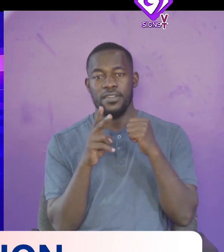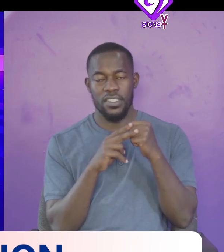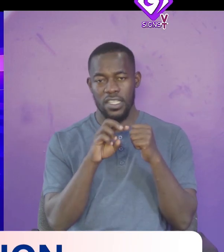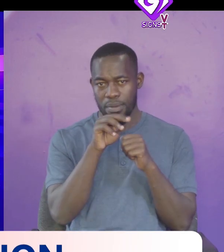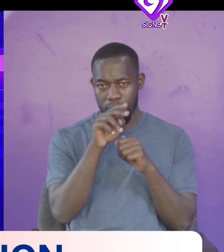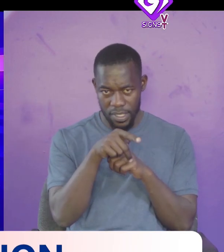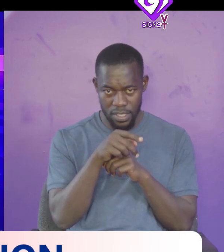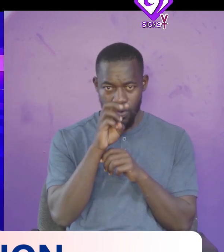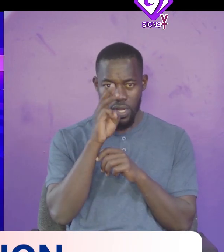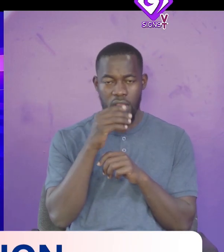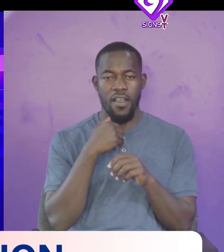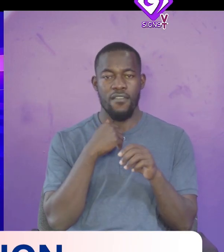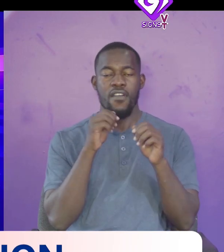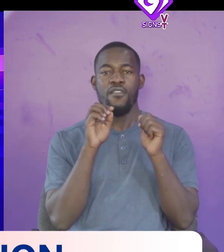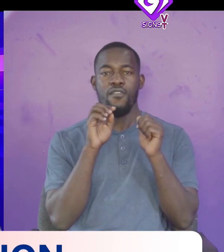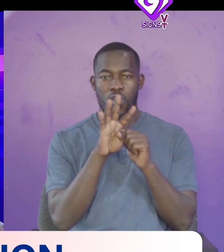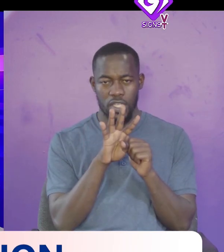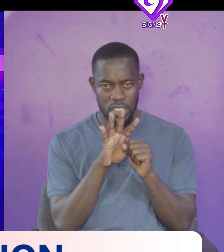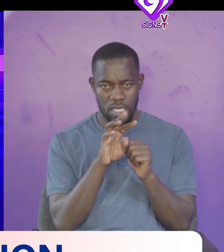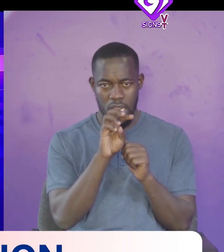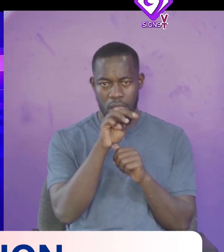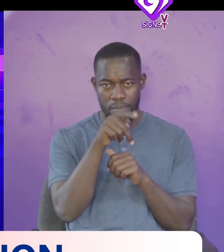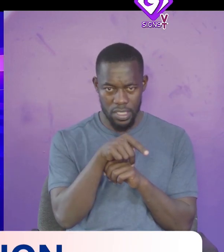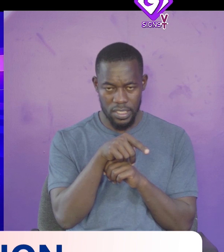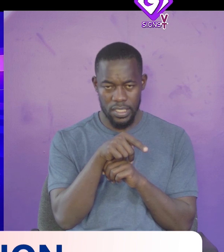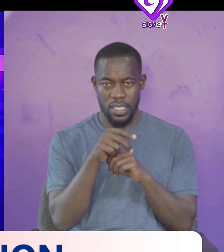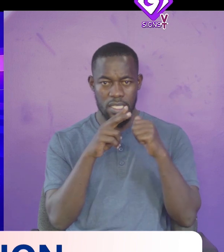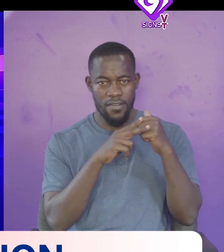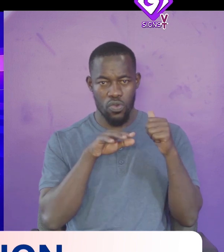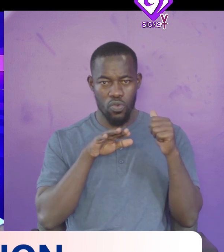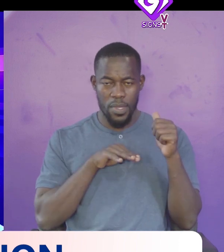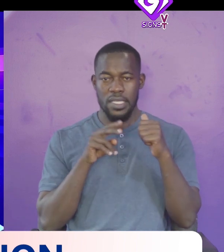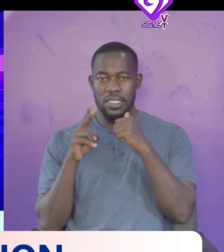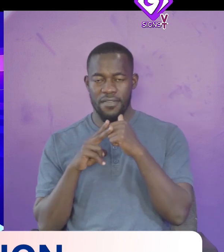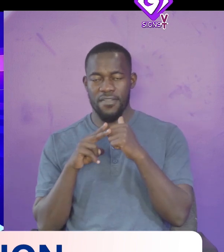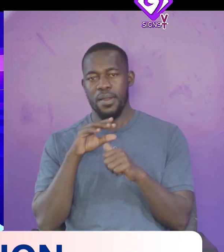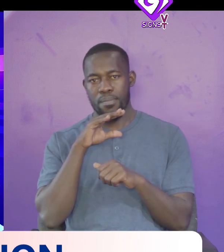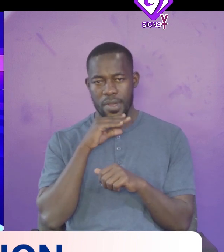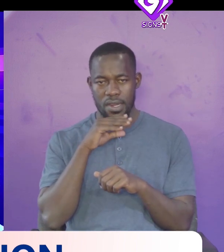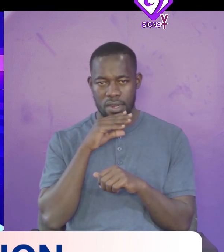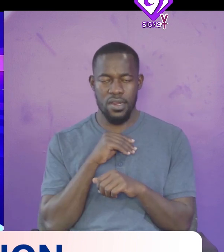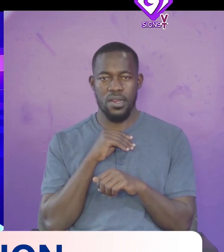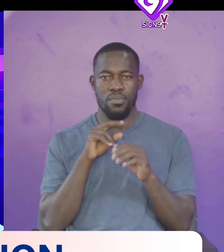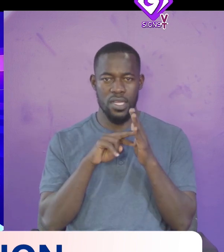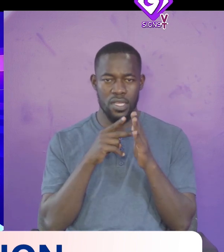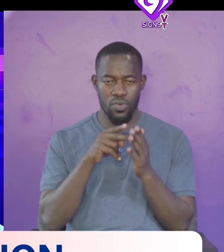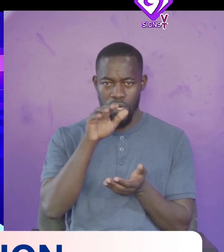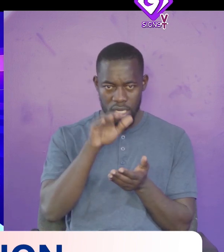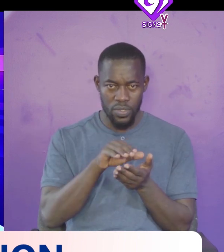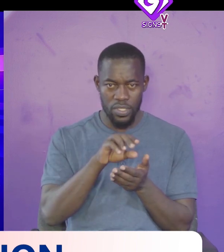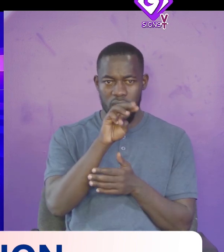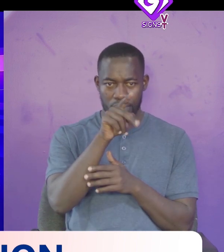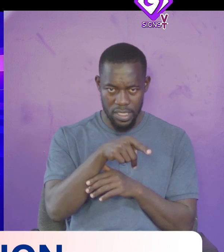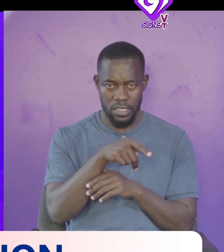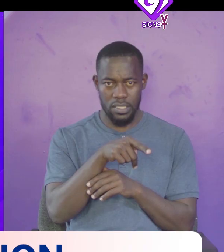going to have 14, which is going to be 7 women and 7 men. So you are going to reduce the number of MPs? Yeah, we are